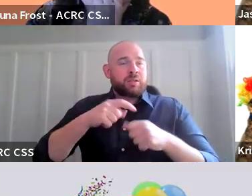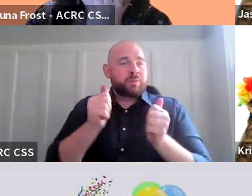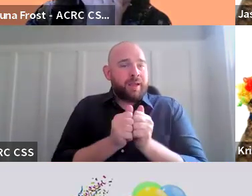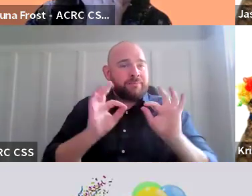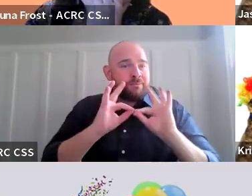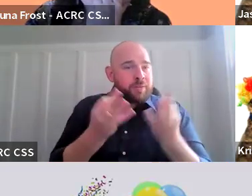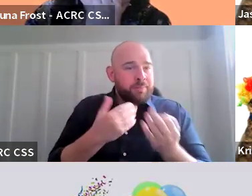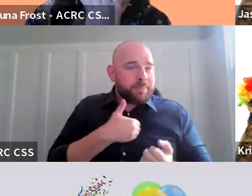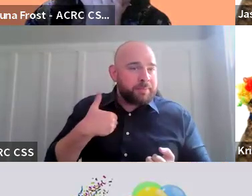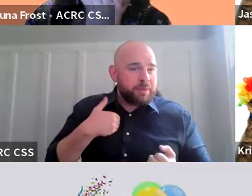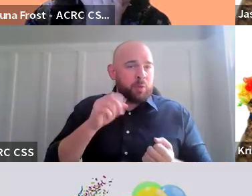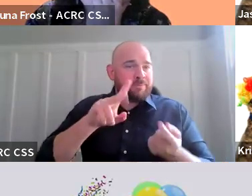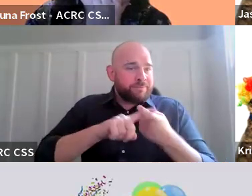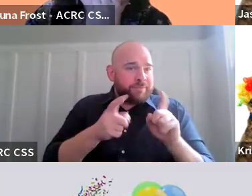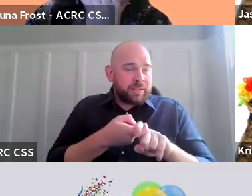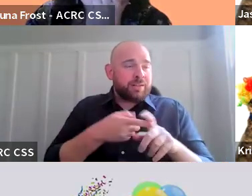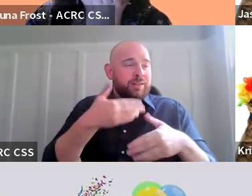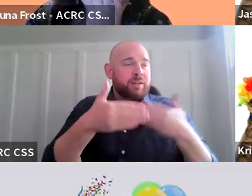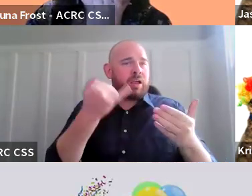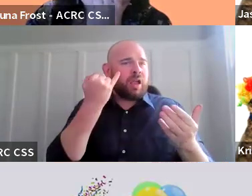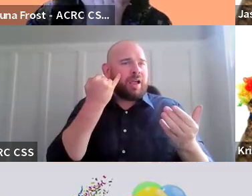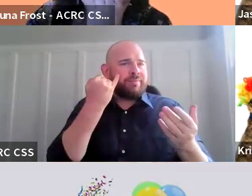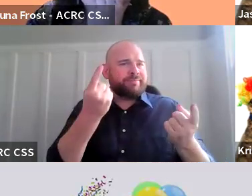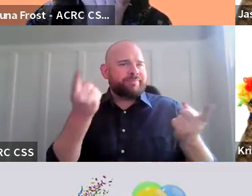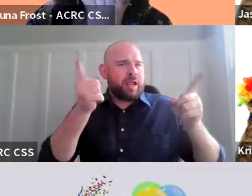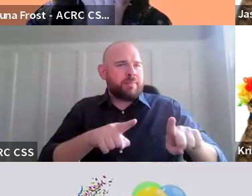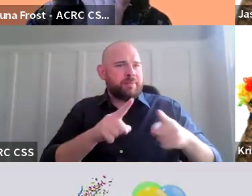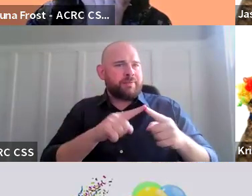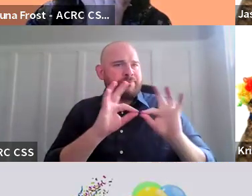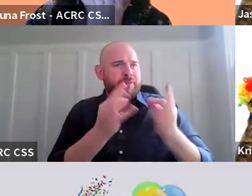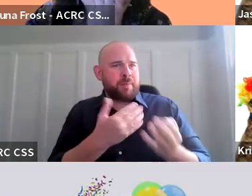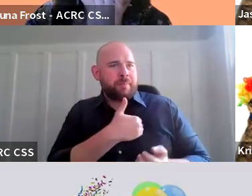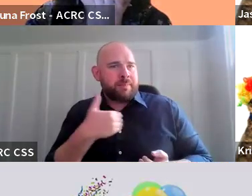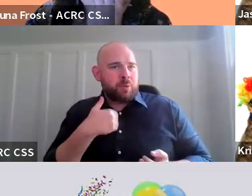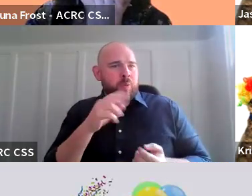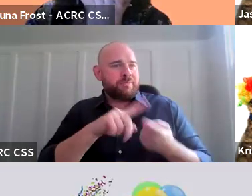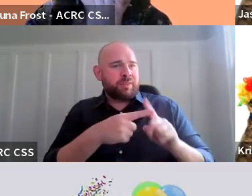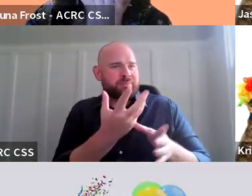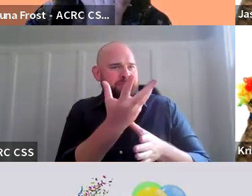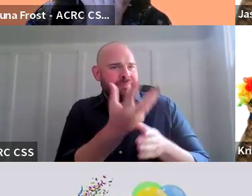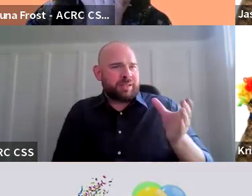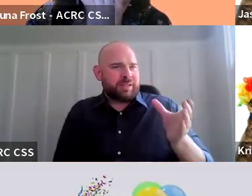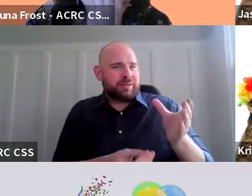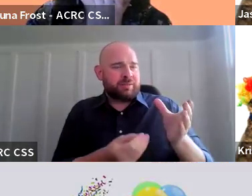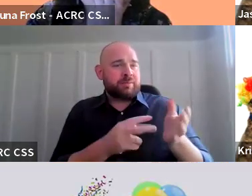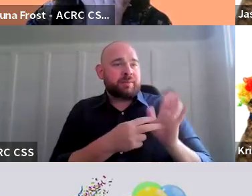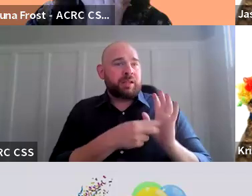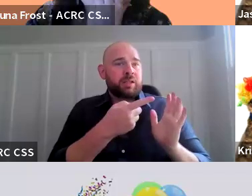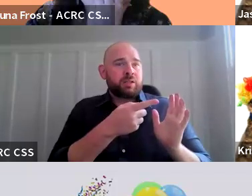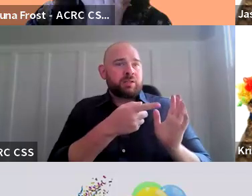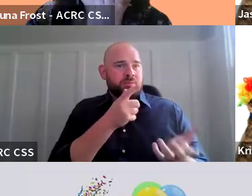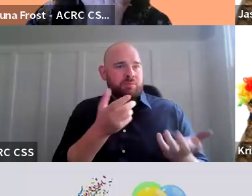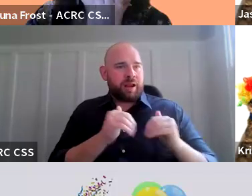Also, most of the time using home signs with family or friends, if something was to happen to that family